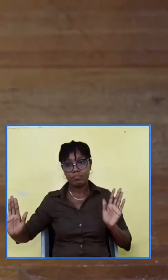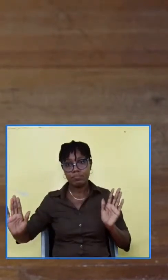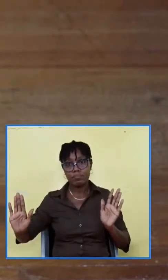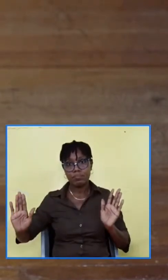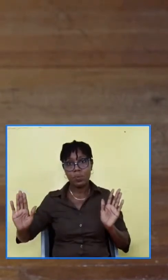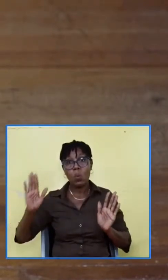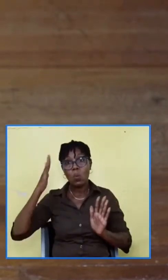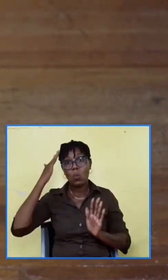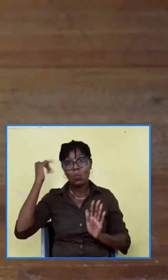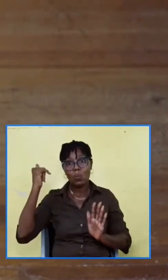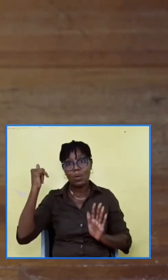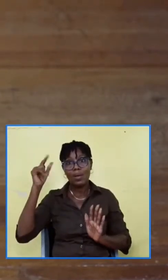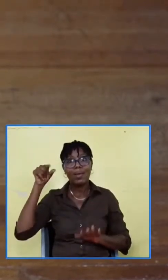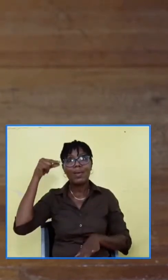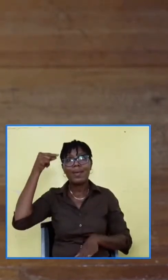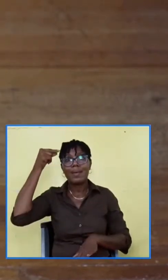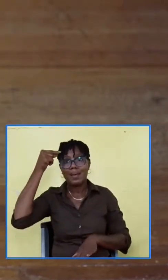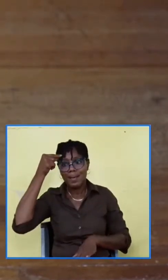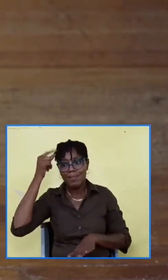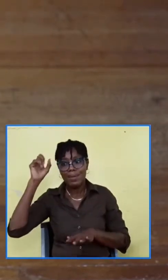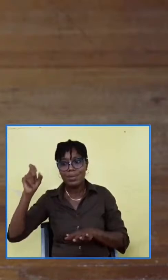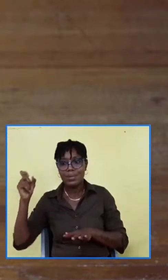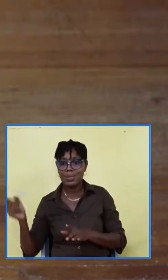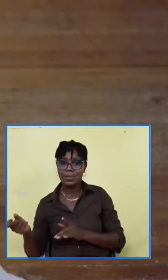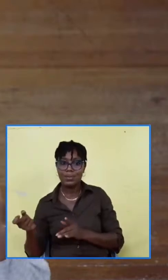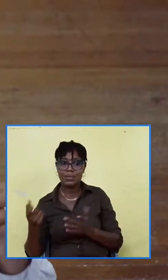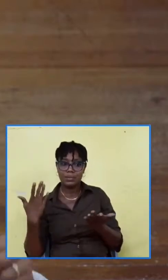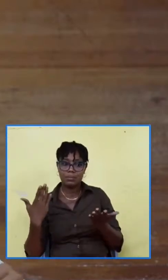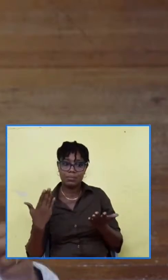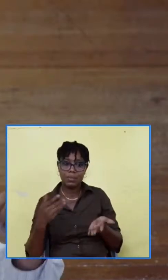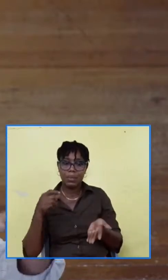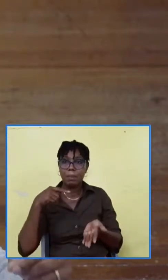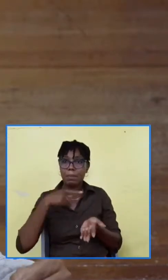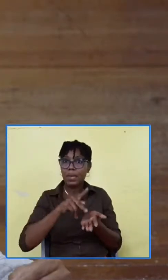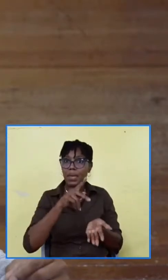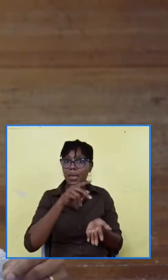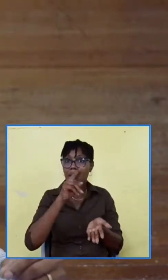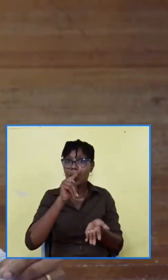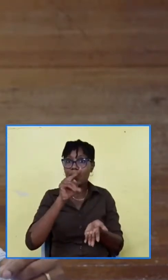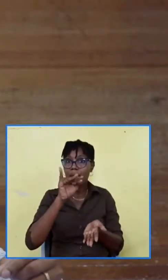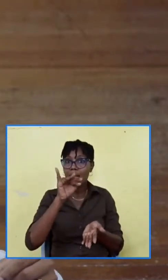to meet that commitment to NIS of $1 billion, and therefore the taxpayers